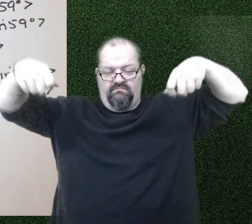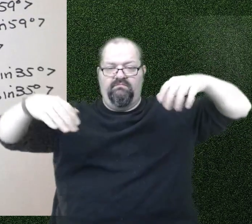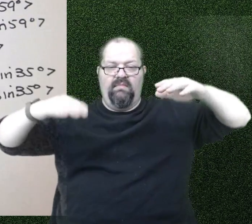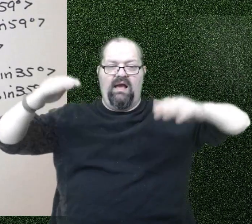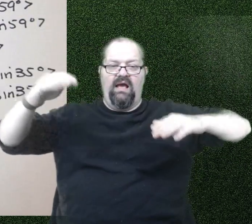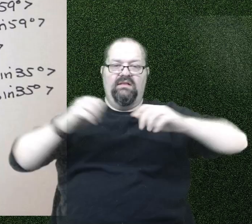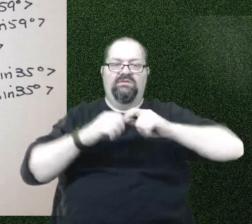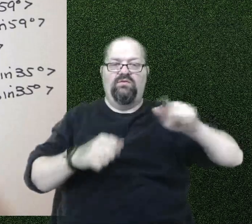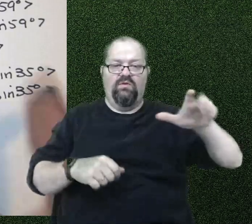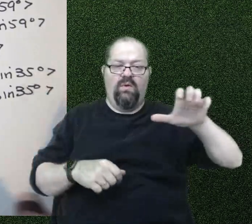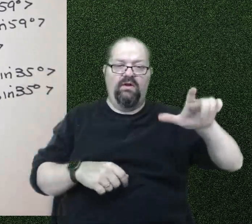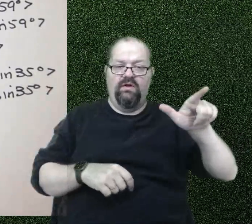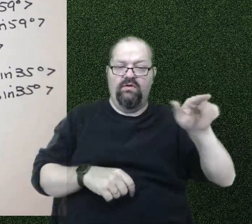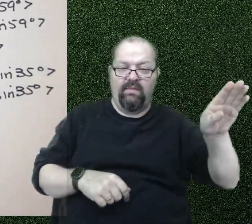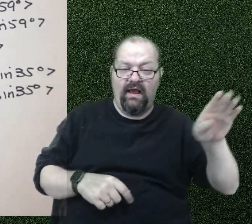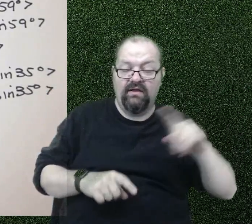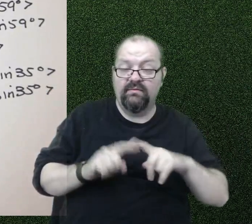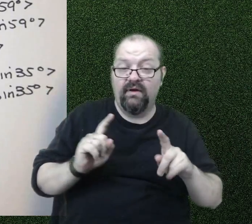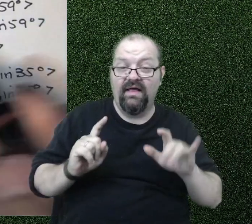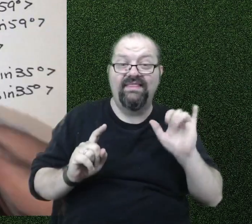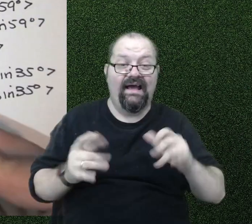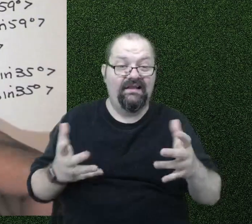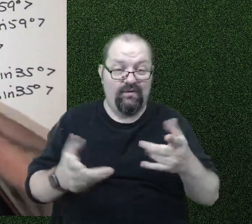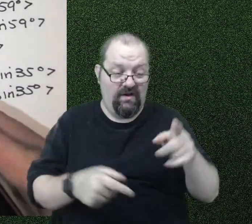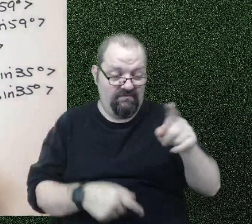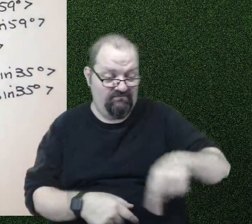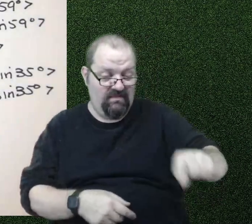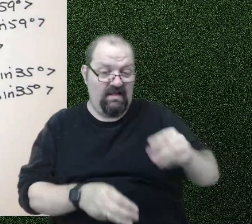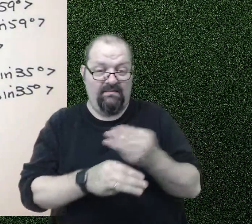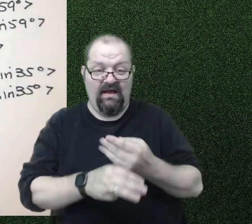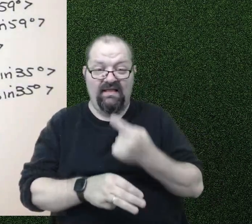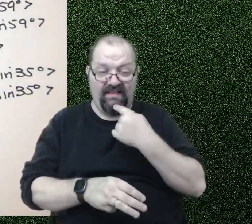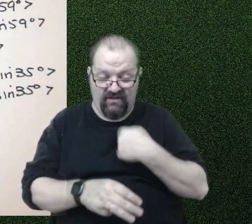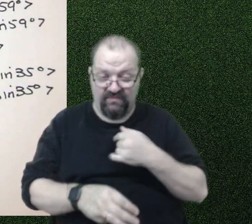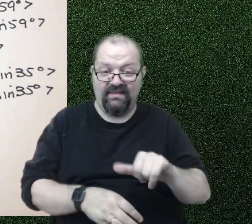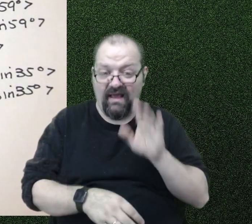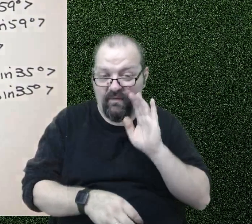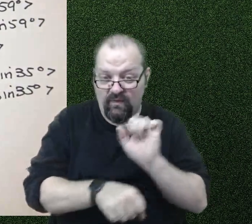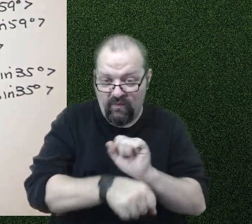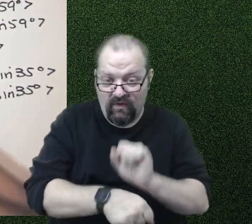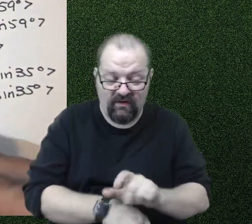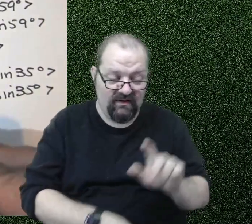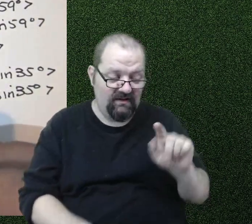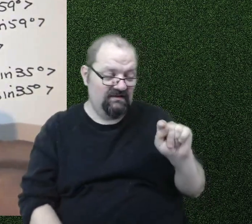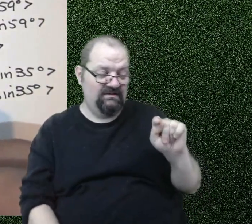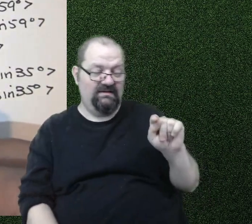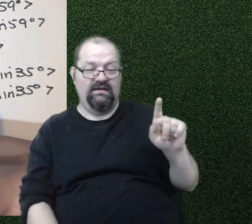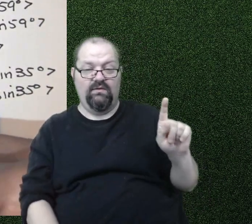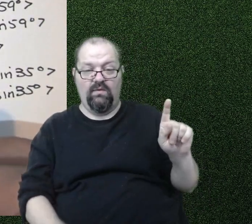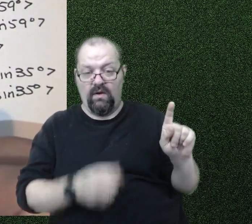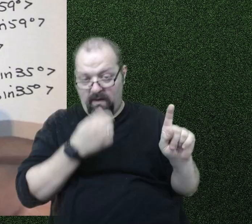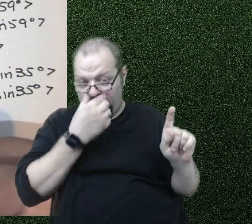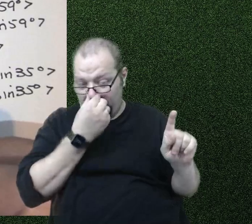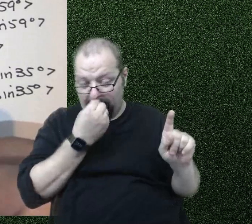not 100% sure, but this is what this tells me. They say T1 is